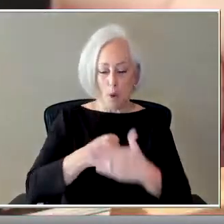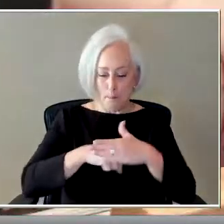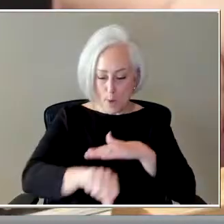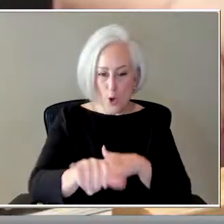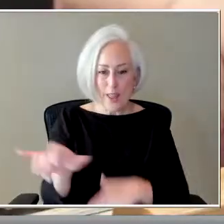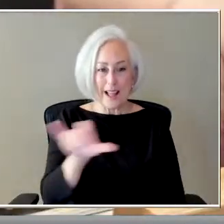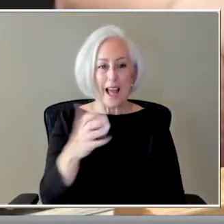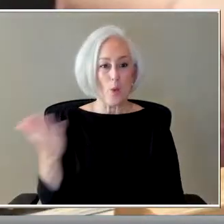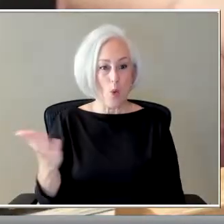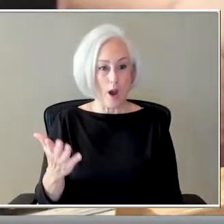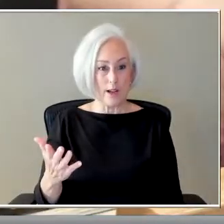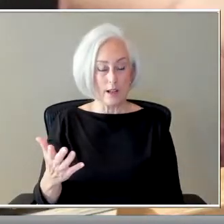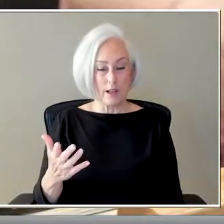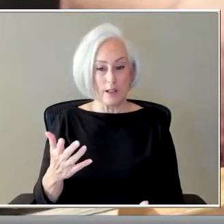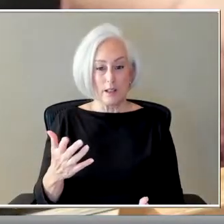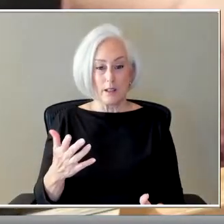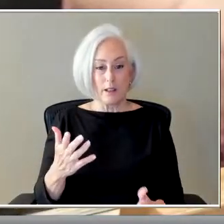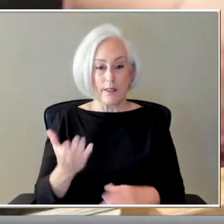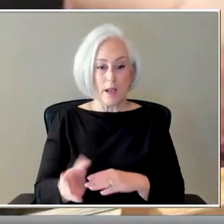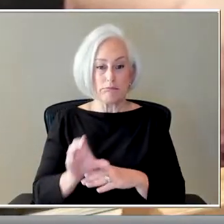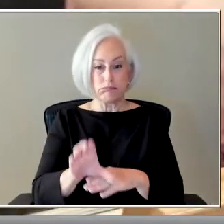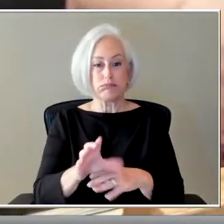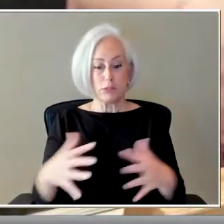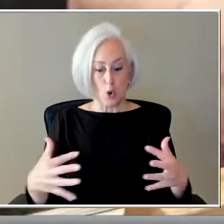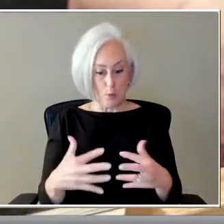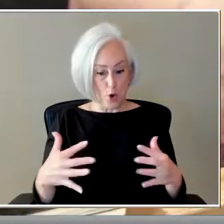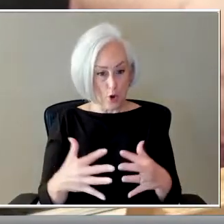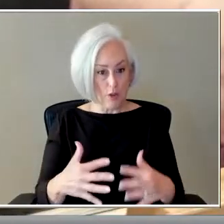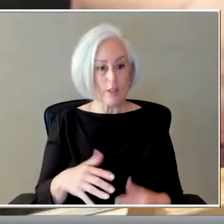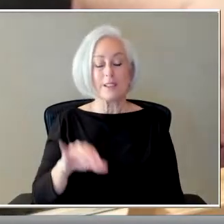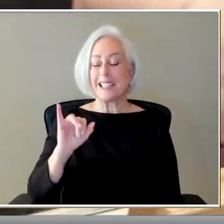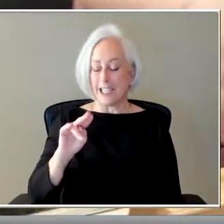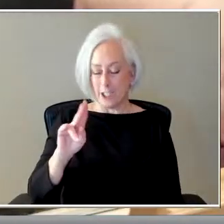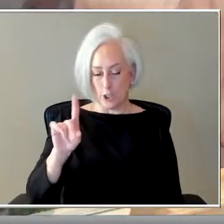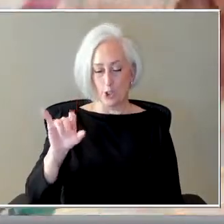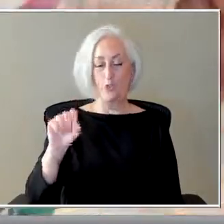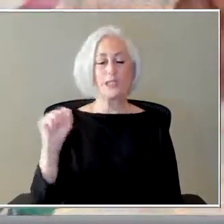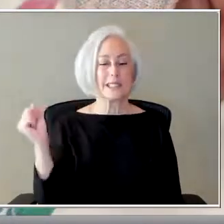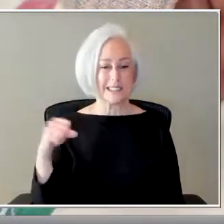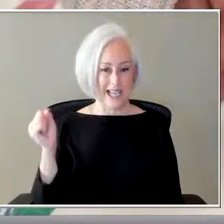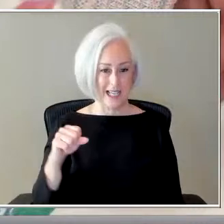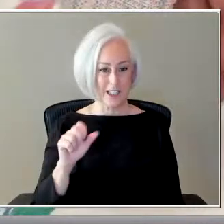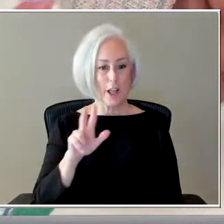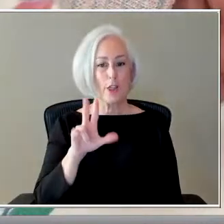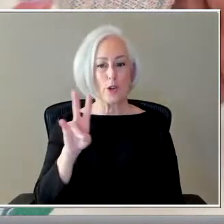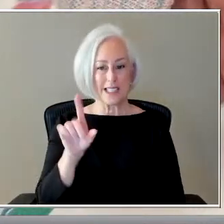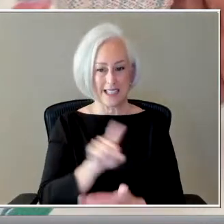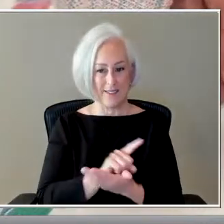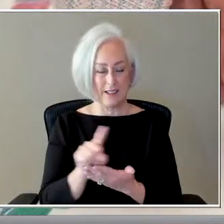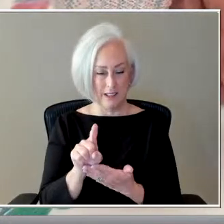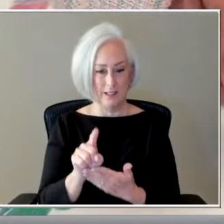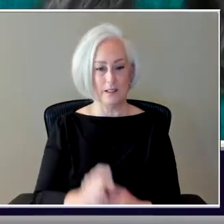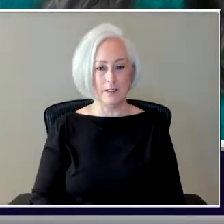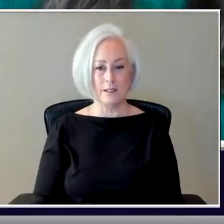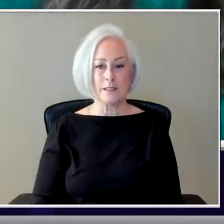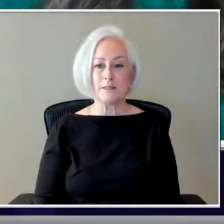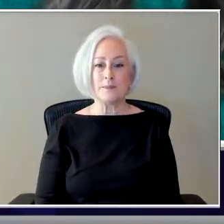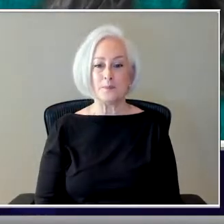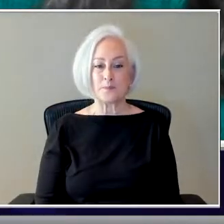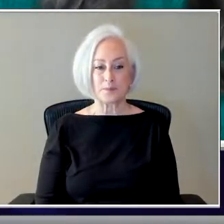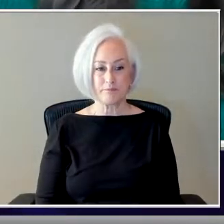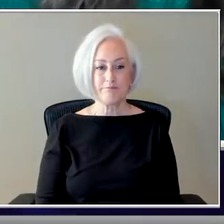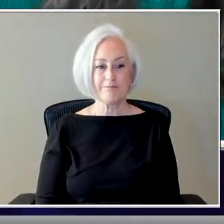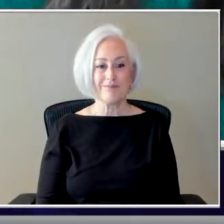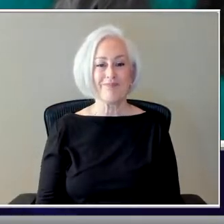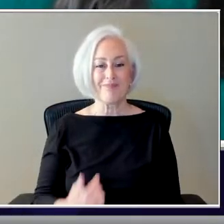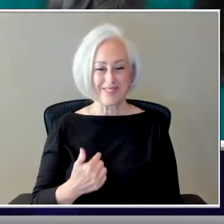induced? I was induced. I was induced at 37 weeks. I went in